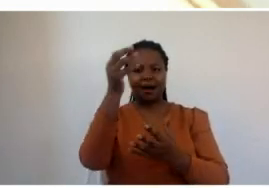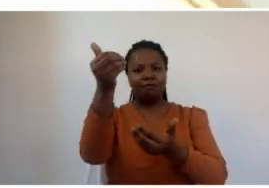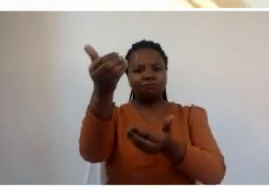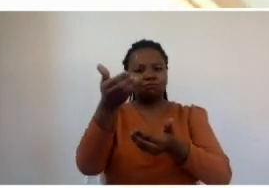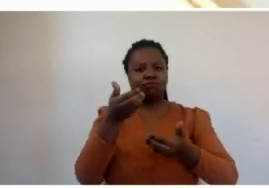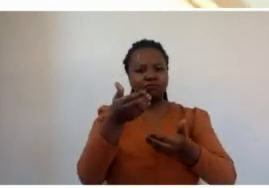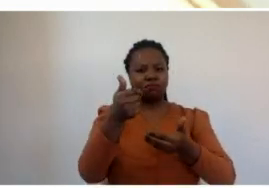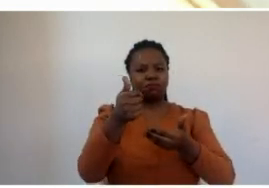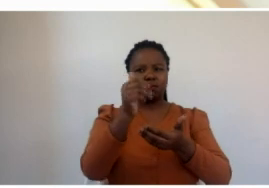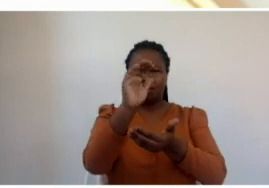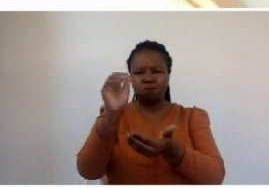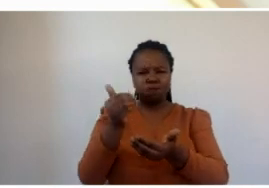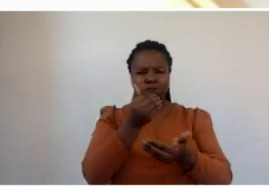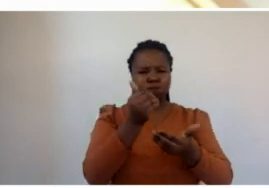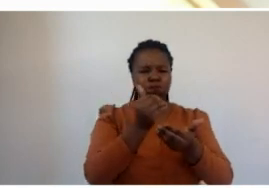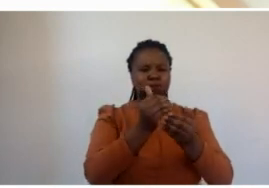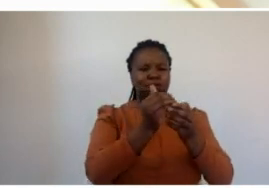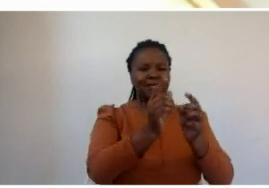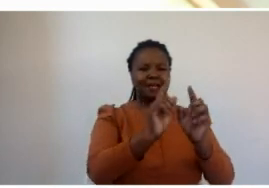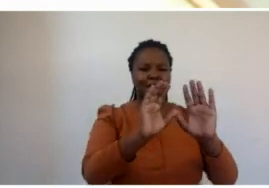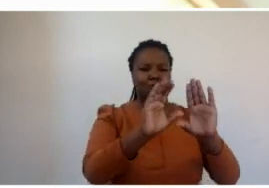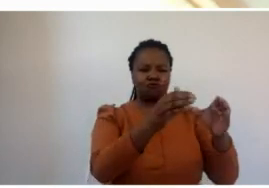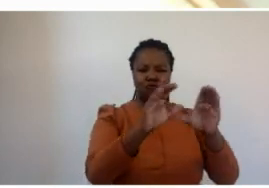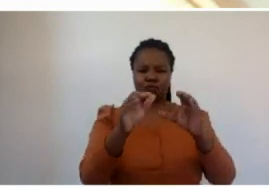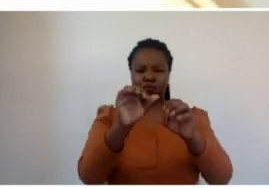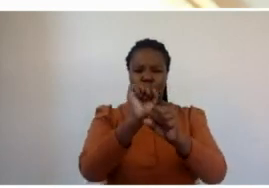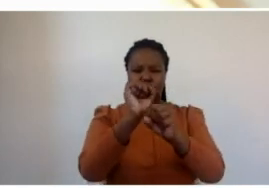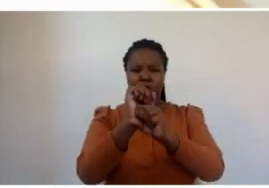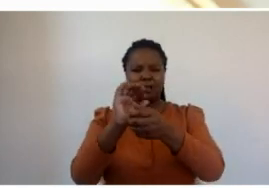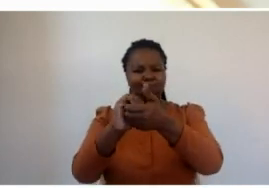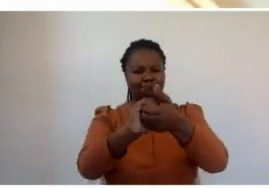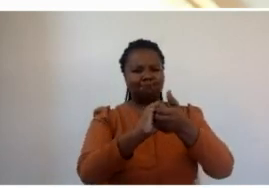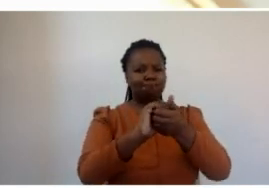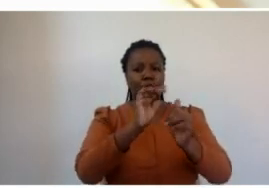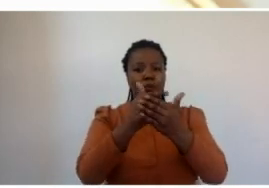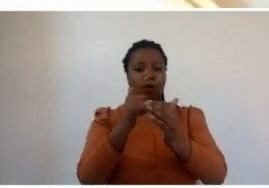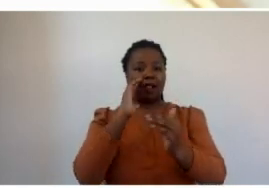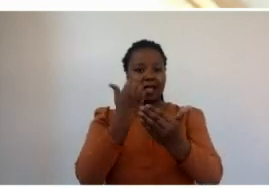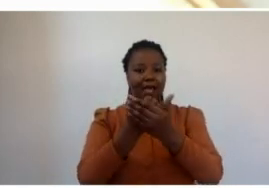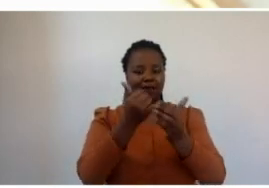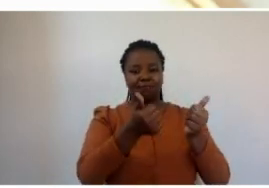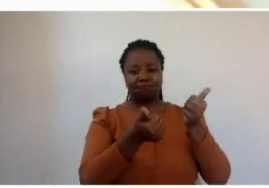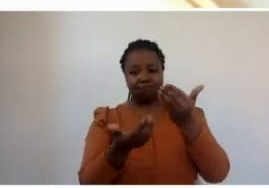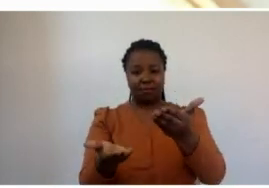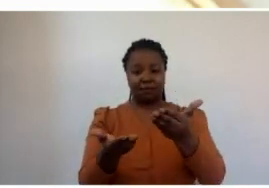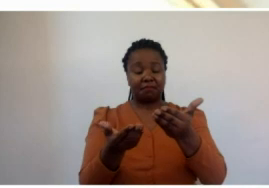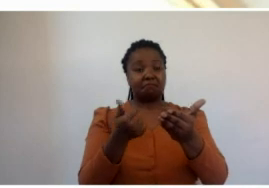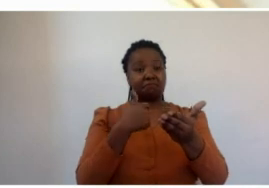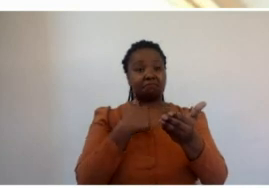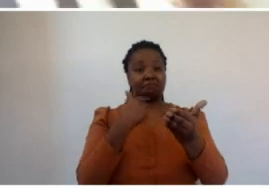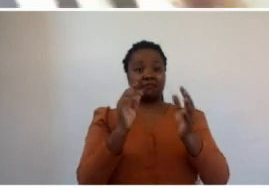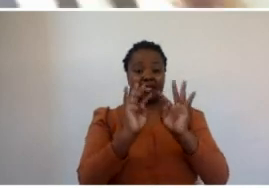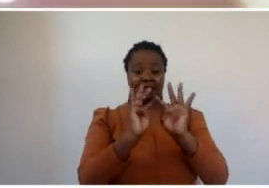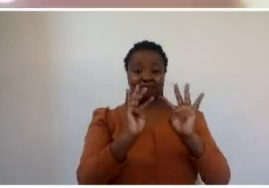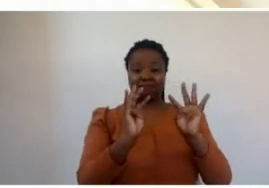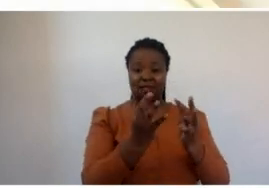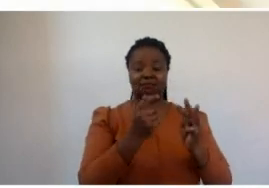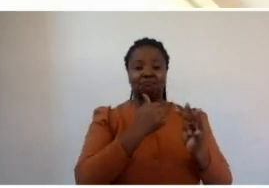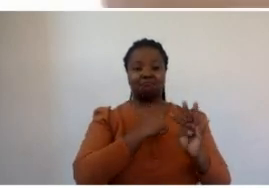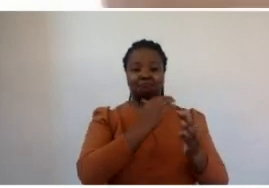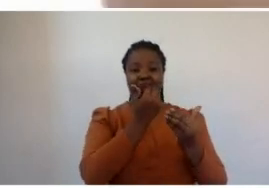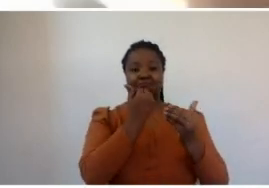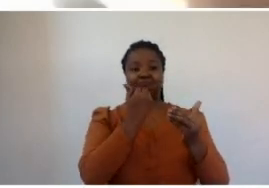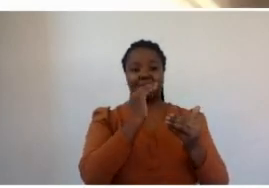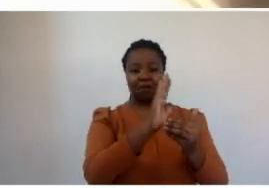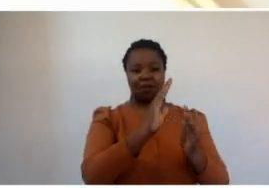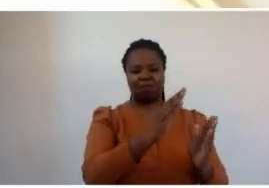gathering data to bring all of that evidence together. So thank you very much to our first round of panelists. As I say, we'll come back in a little